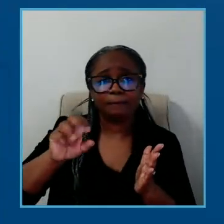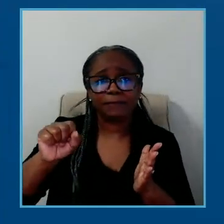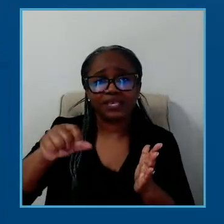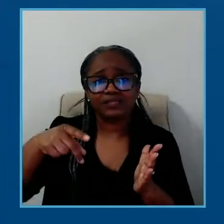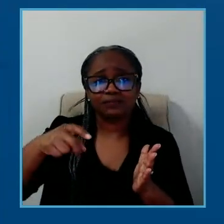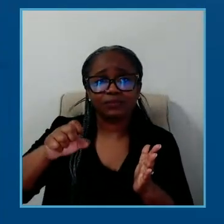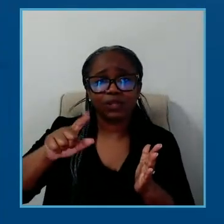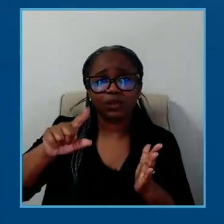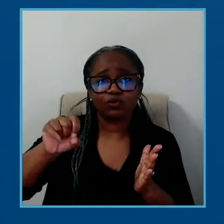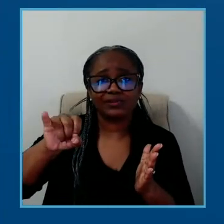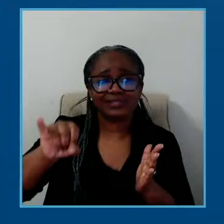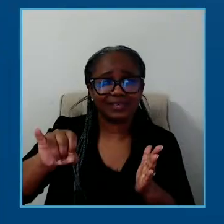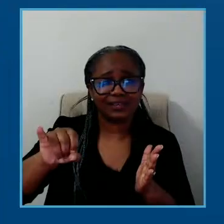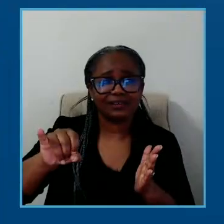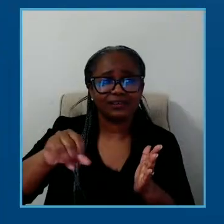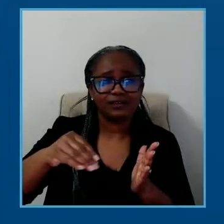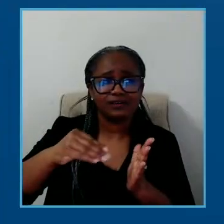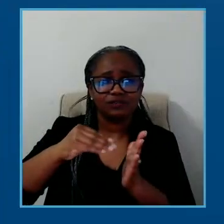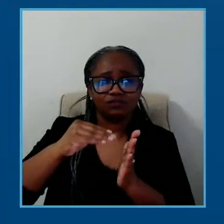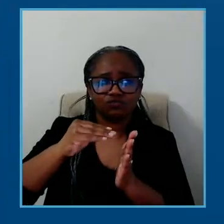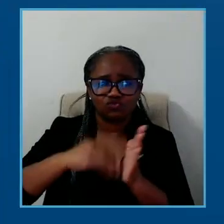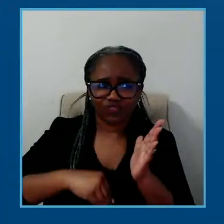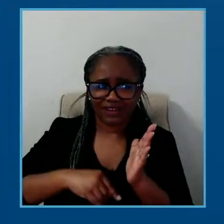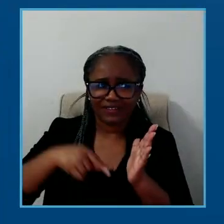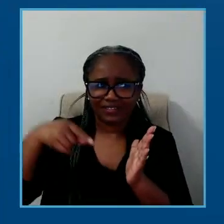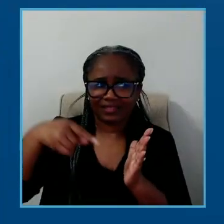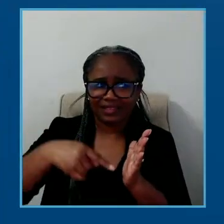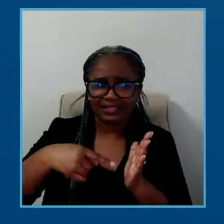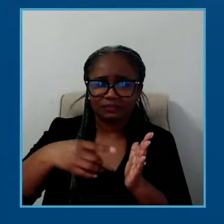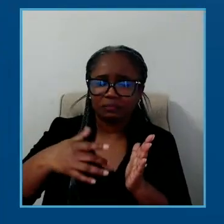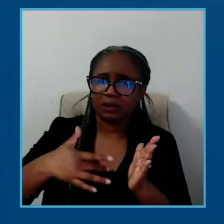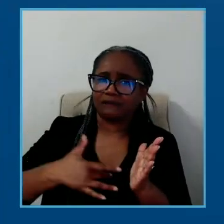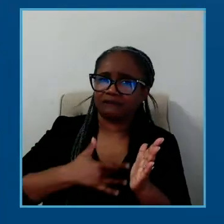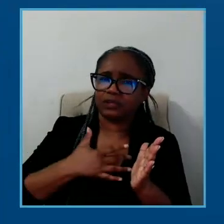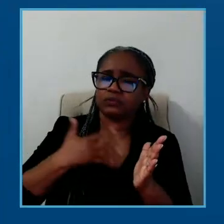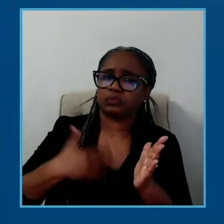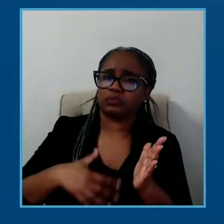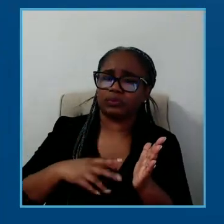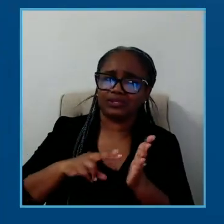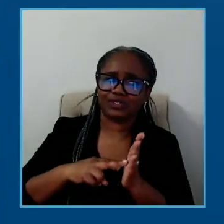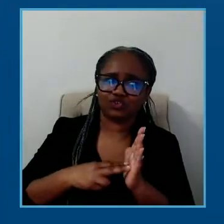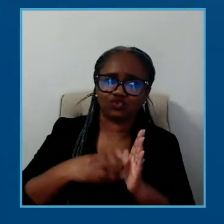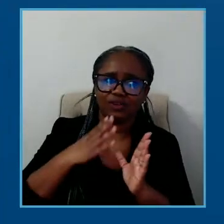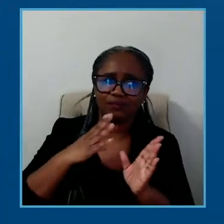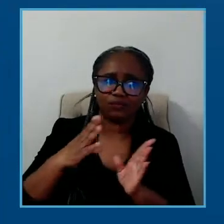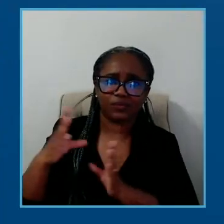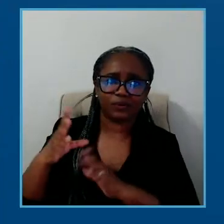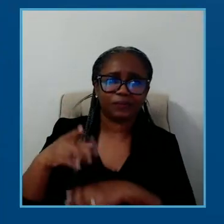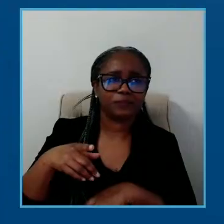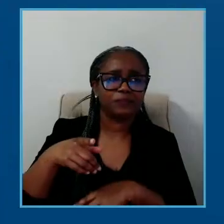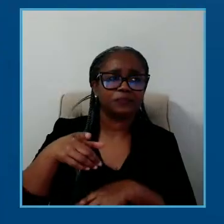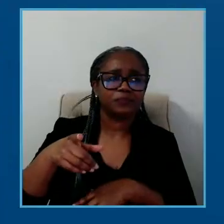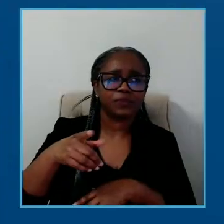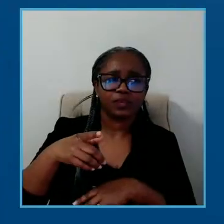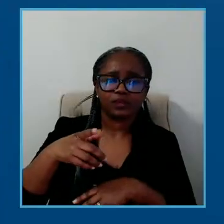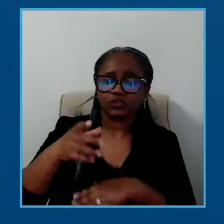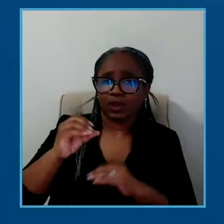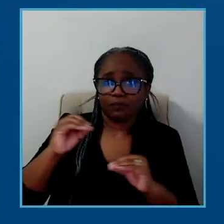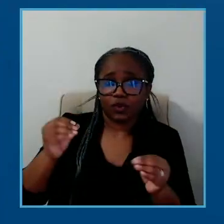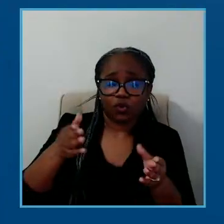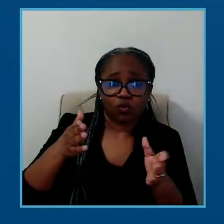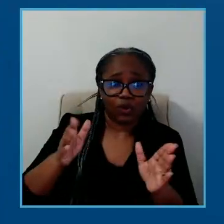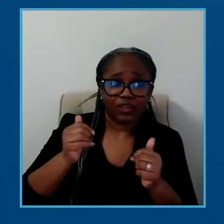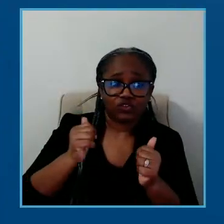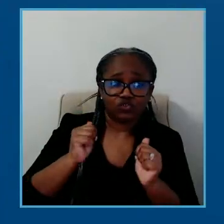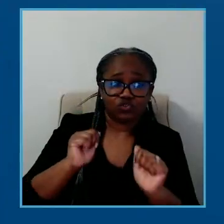anyone intended this to be a problem and things to be out of whack, but